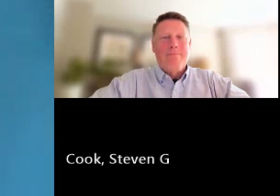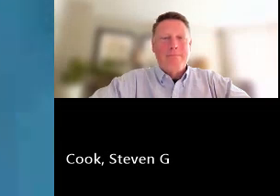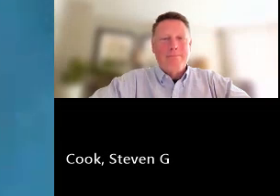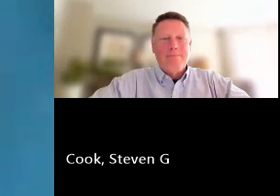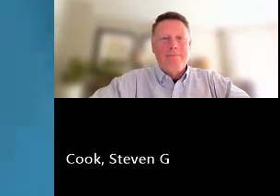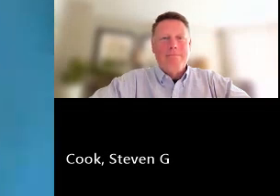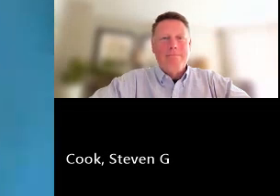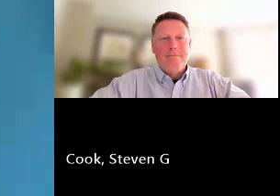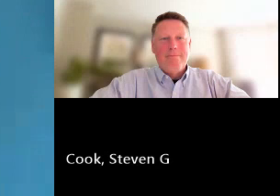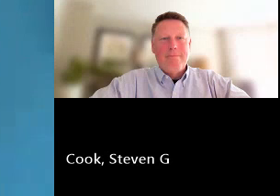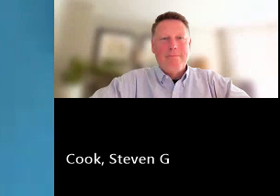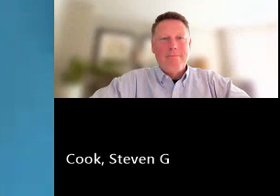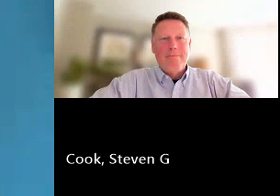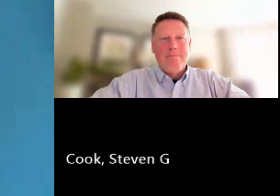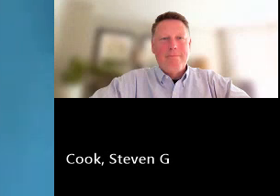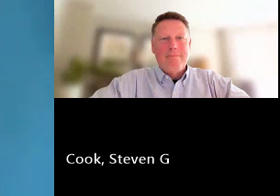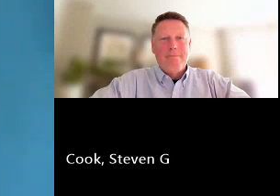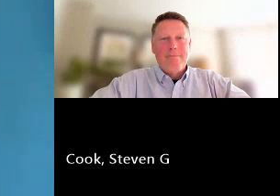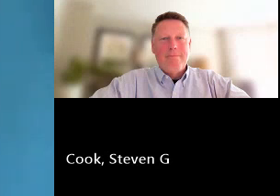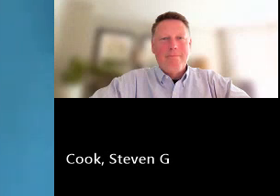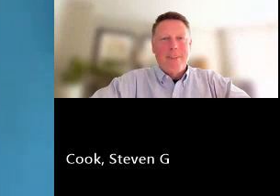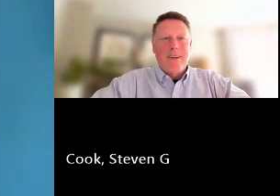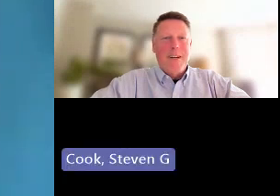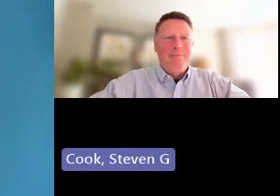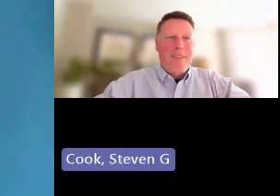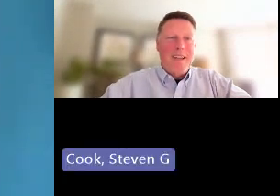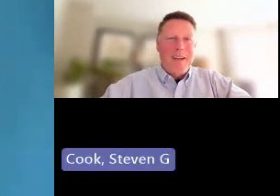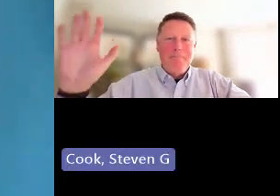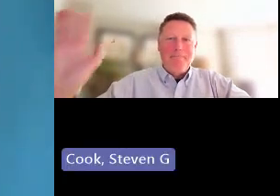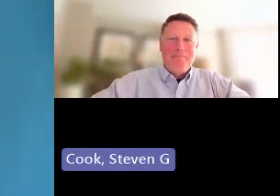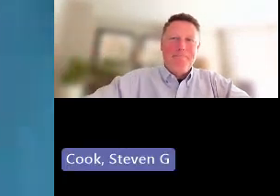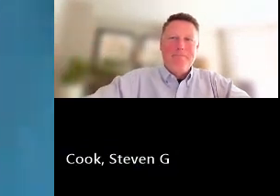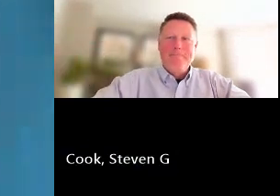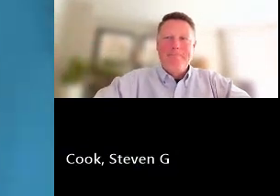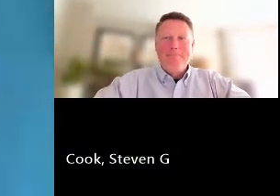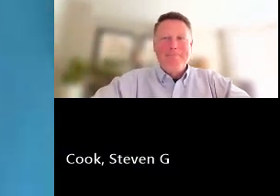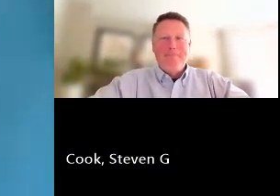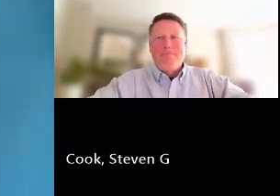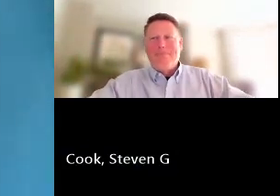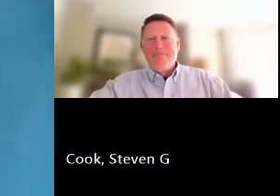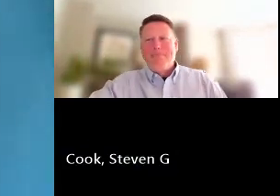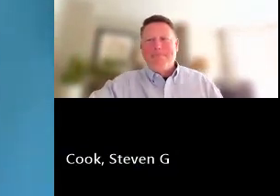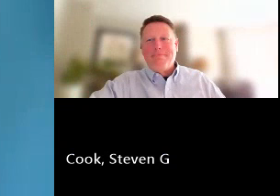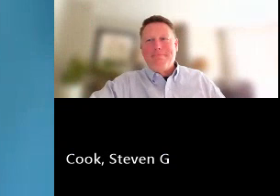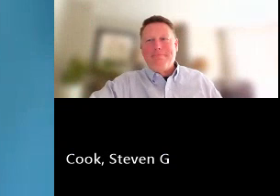Friday afternoon with us, and have a great weekend, everyone. All right. Take care. Thank you.